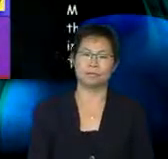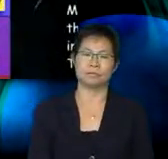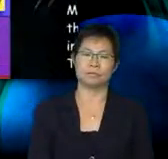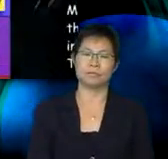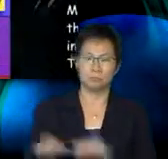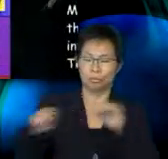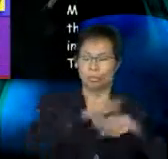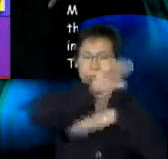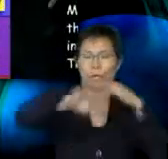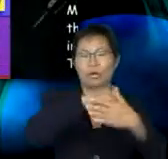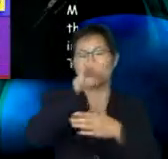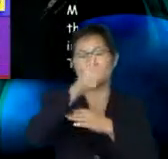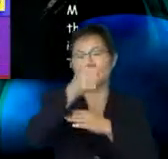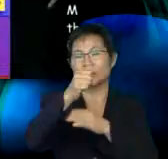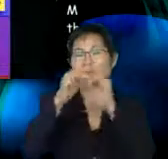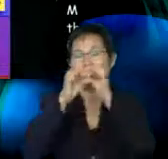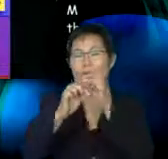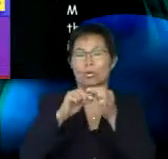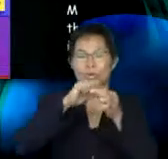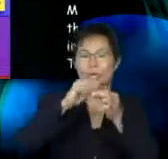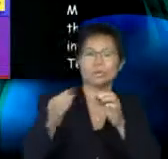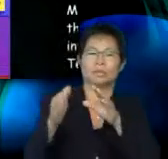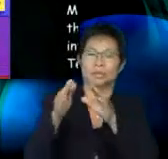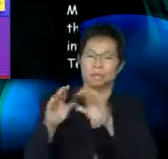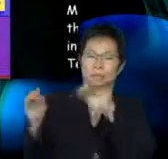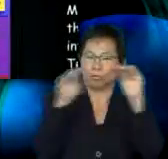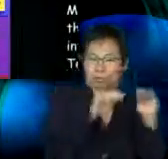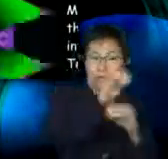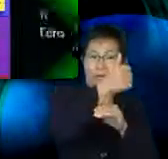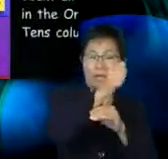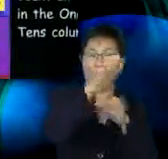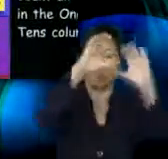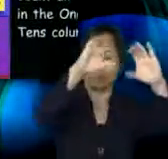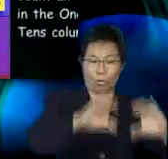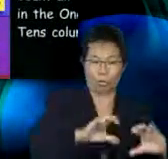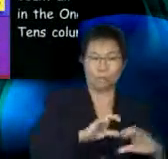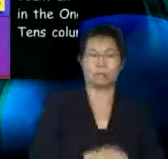Move all the 10 straws into the tens column.